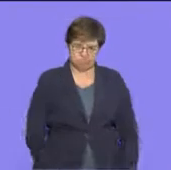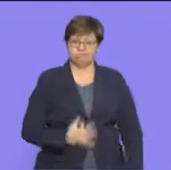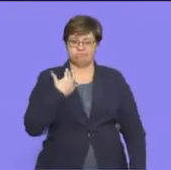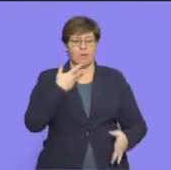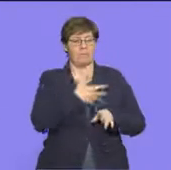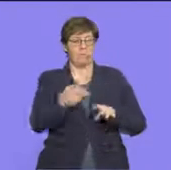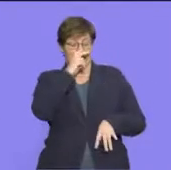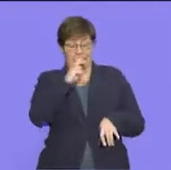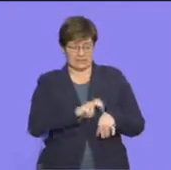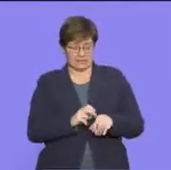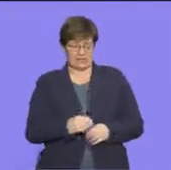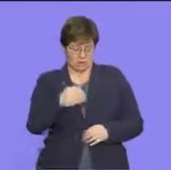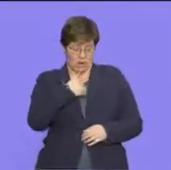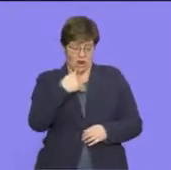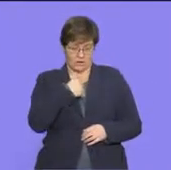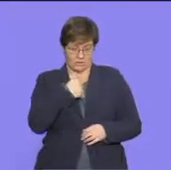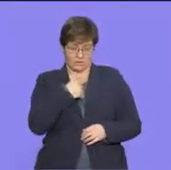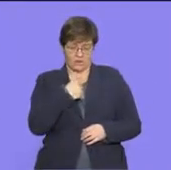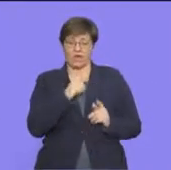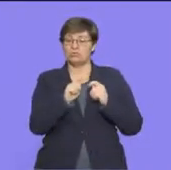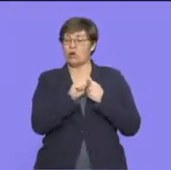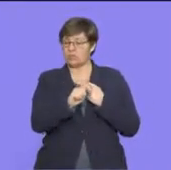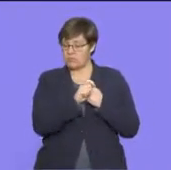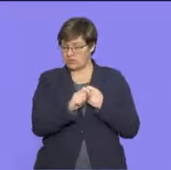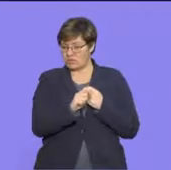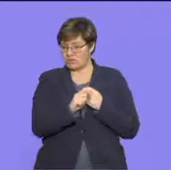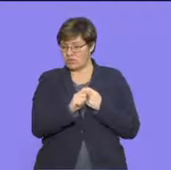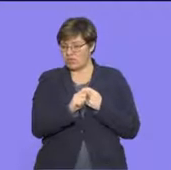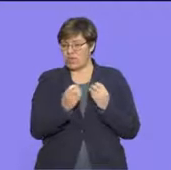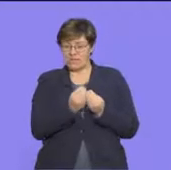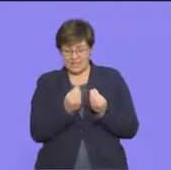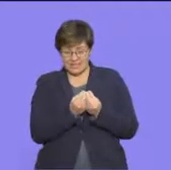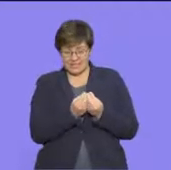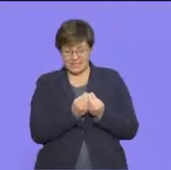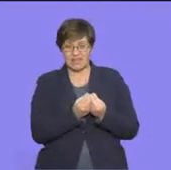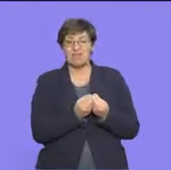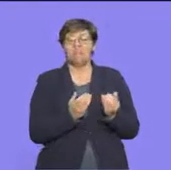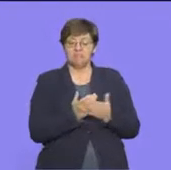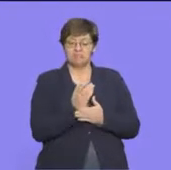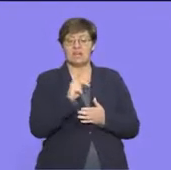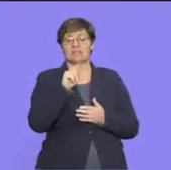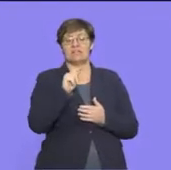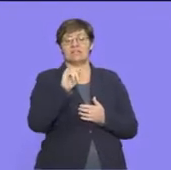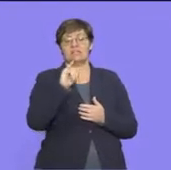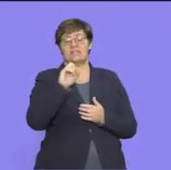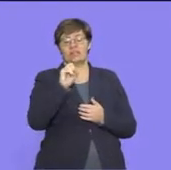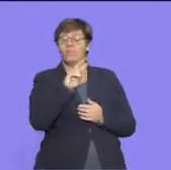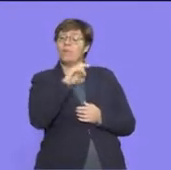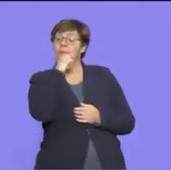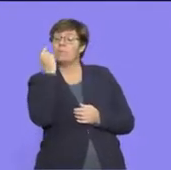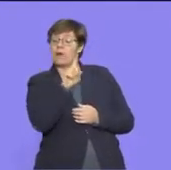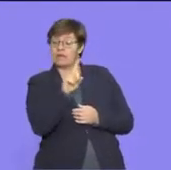This heart is going to take our transport. The way we transport things is in this tissue that we call